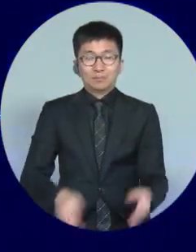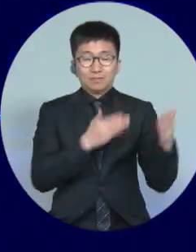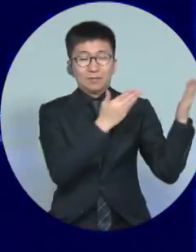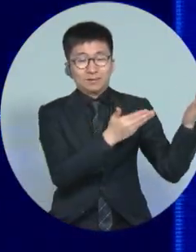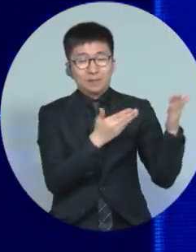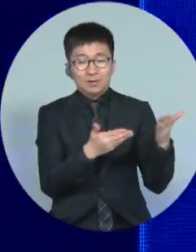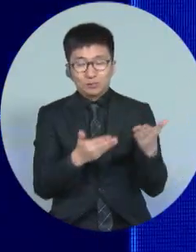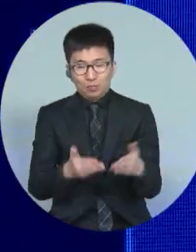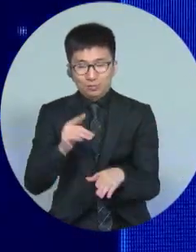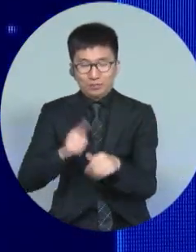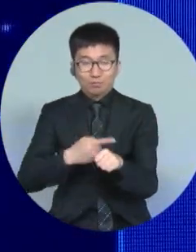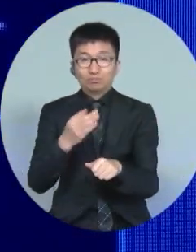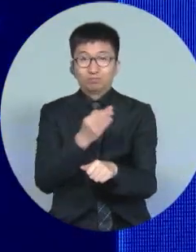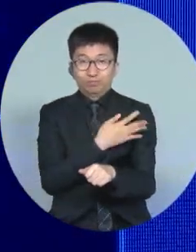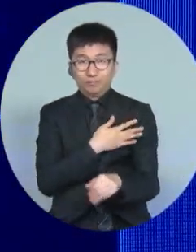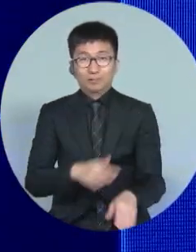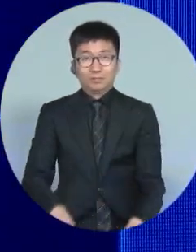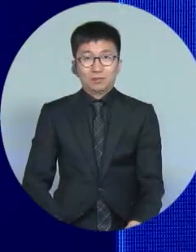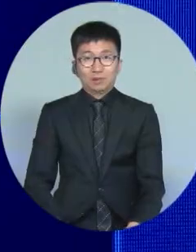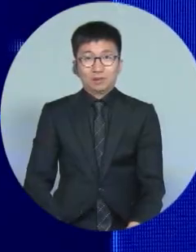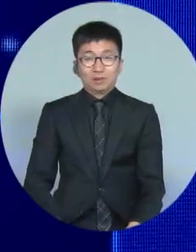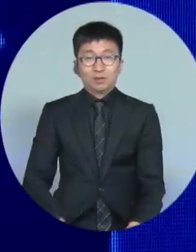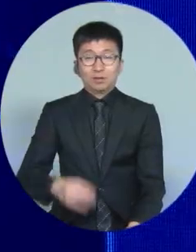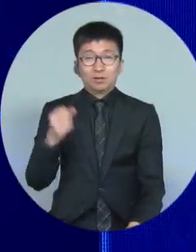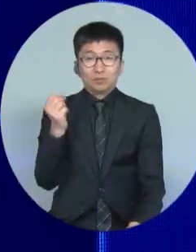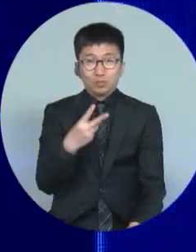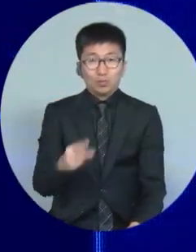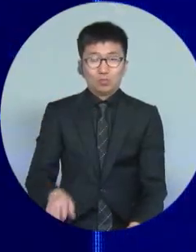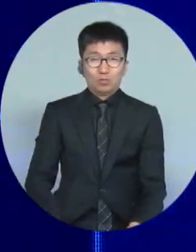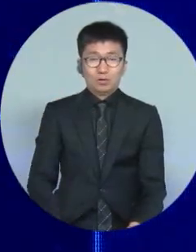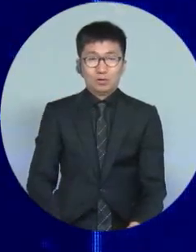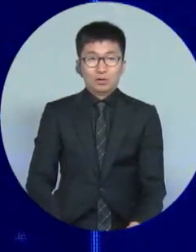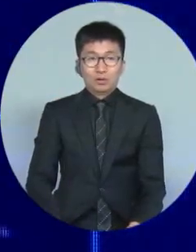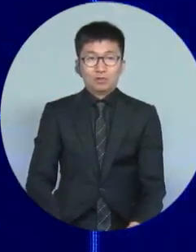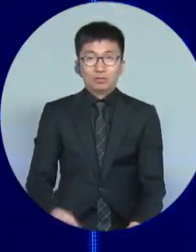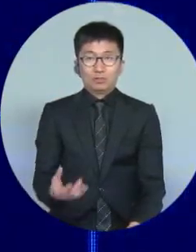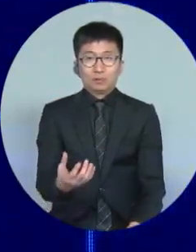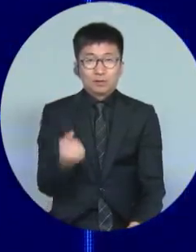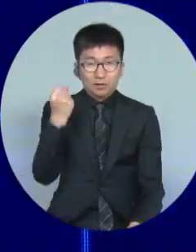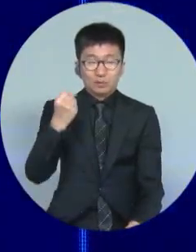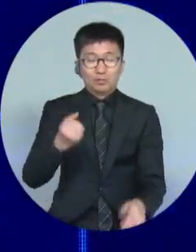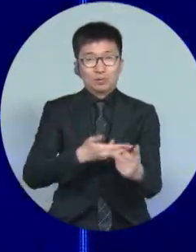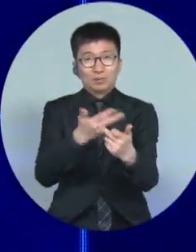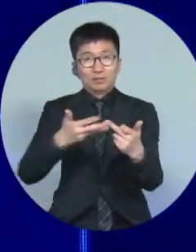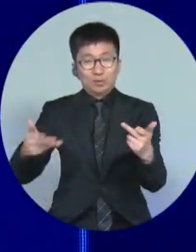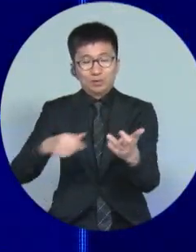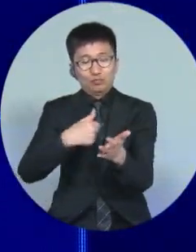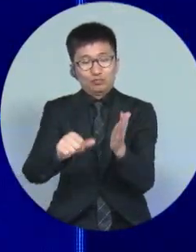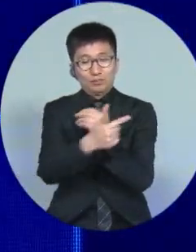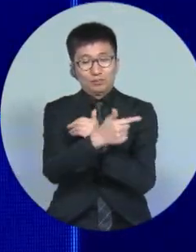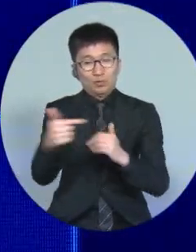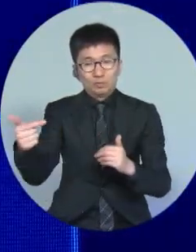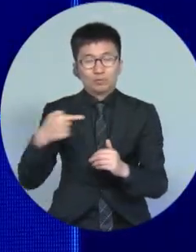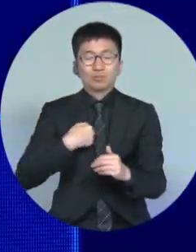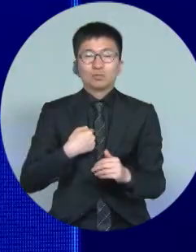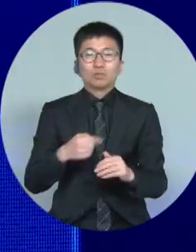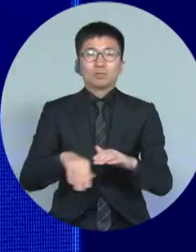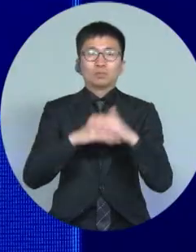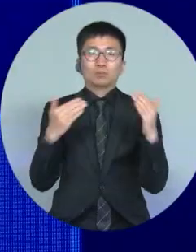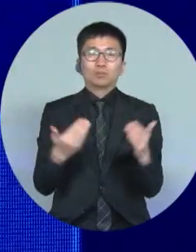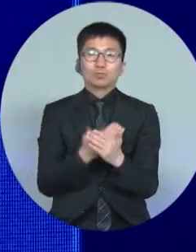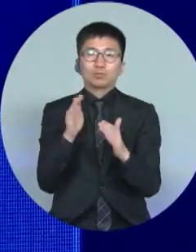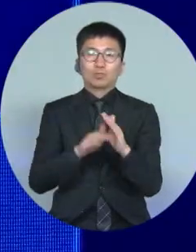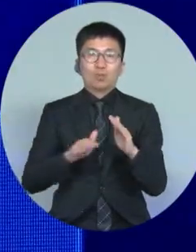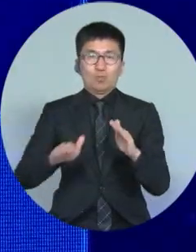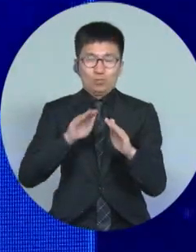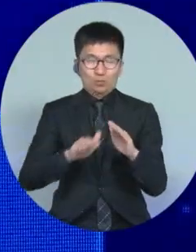being privatized and commodified. The term we use sometimes in debates is that the commons are the